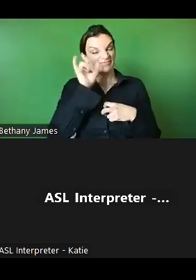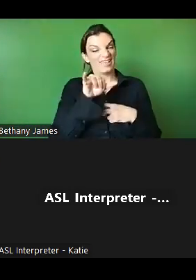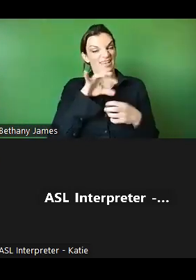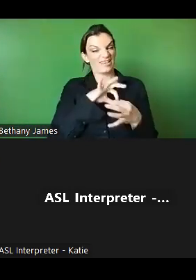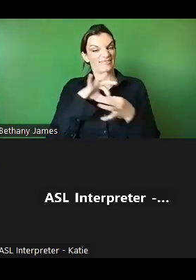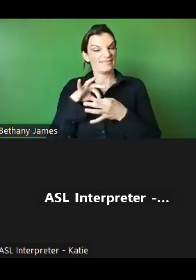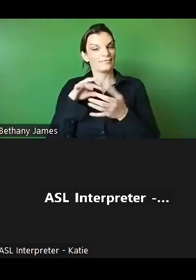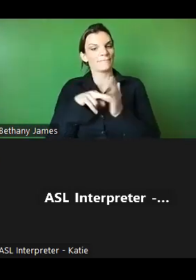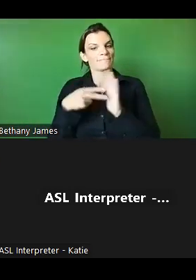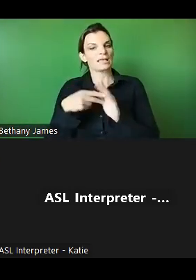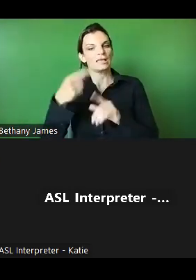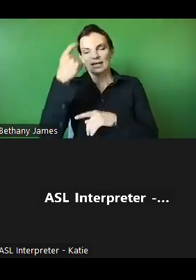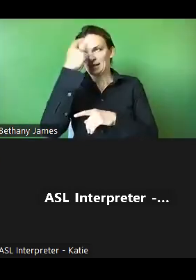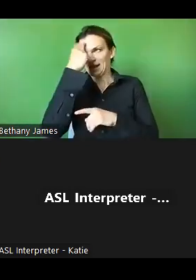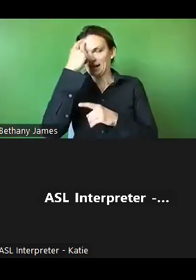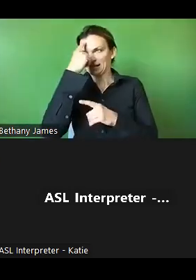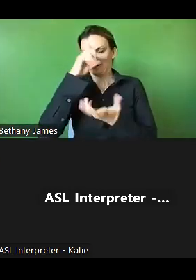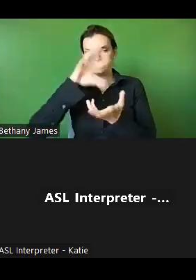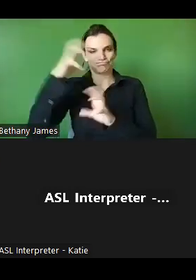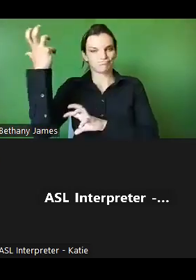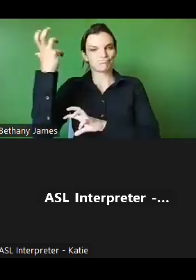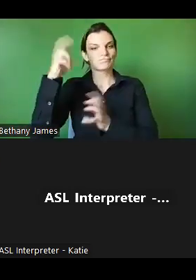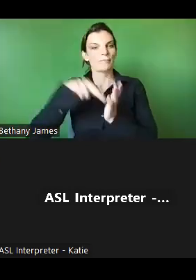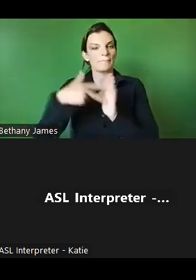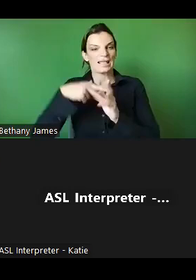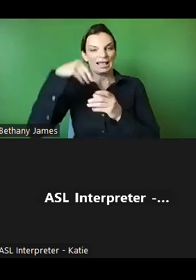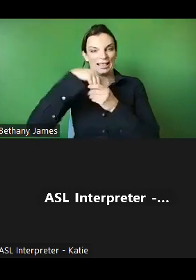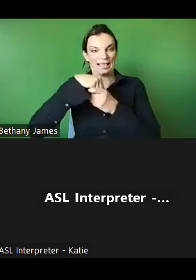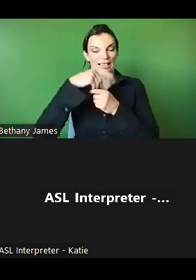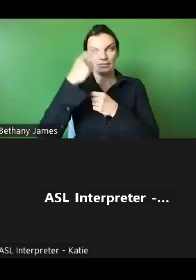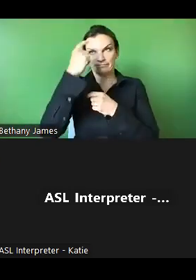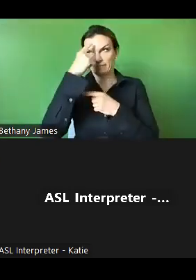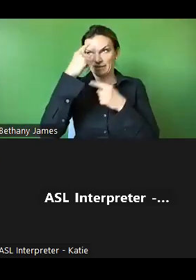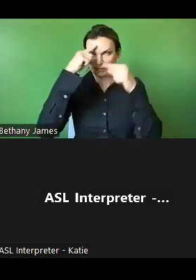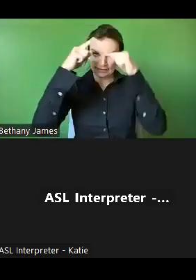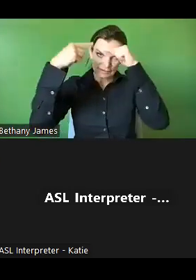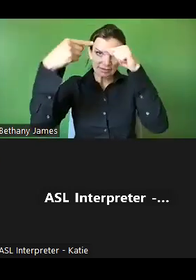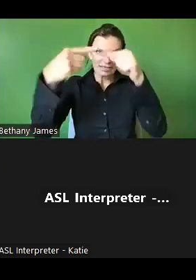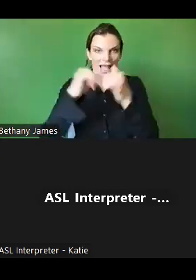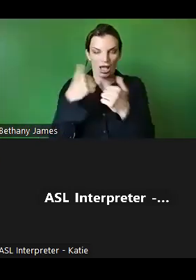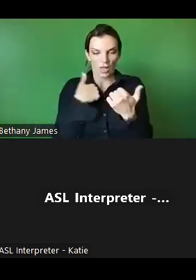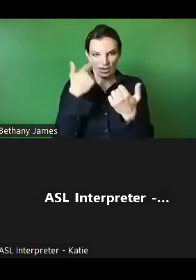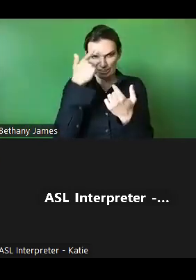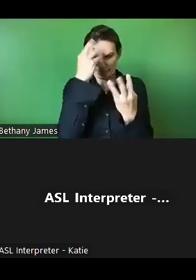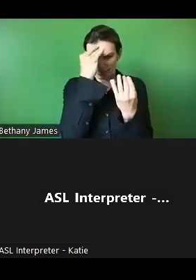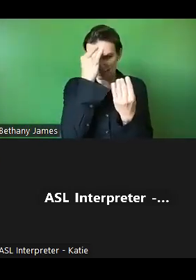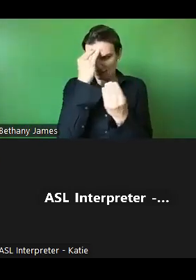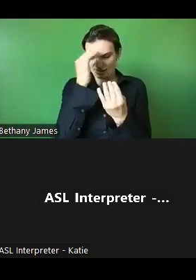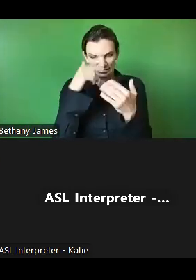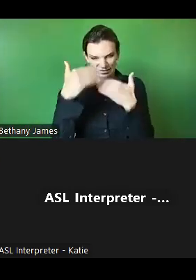call cognitive distortions, meaning systematic errors in reasoning that contribute to emotional